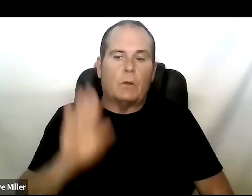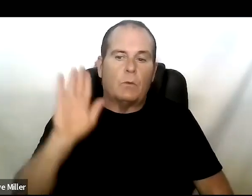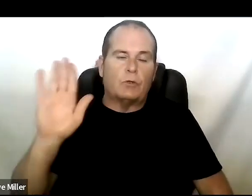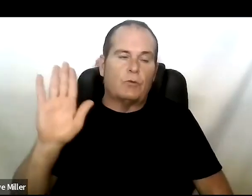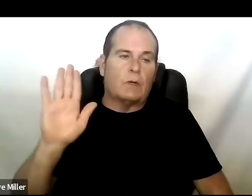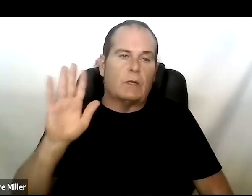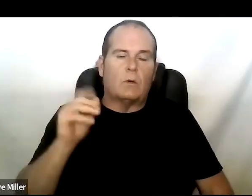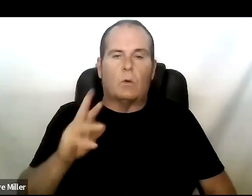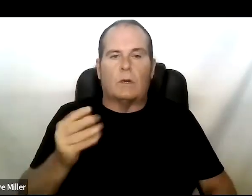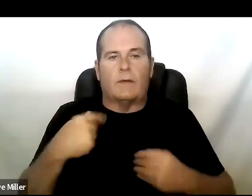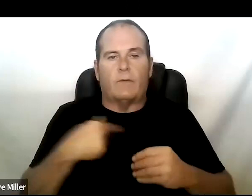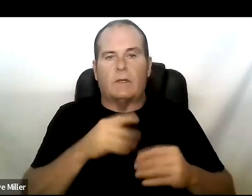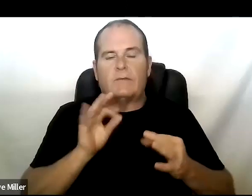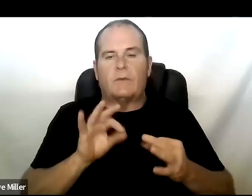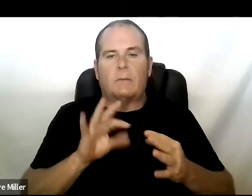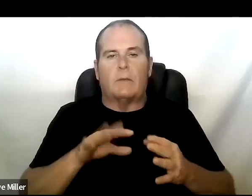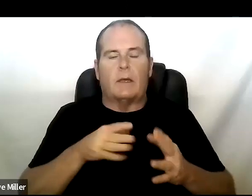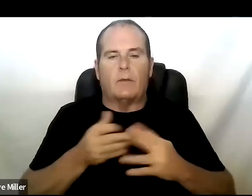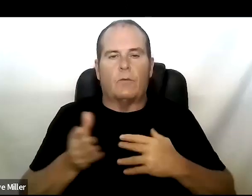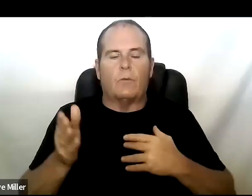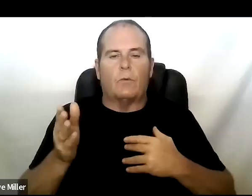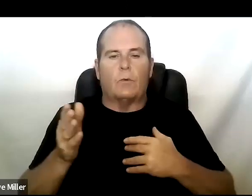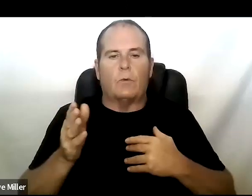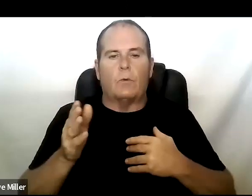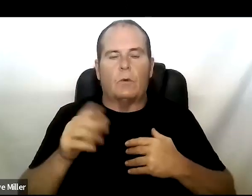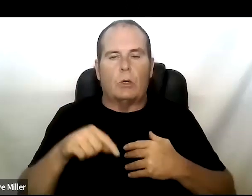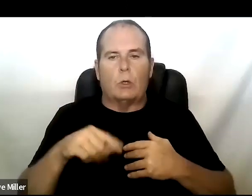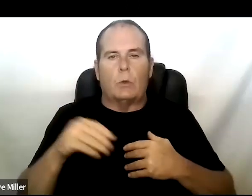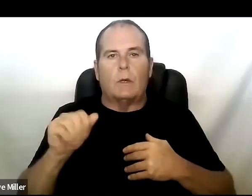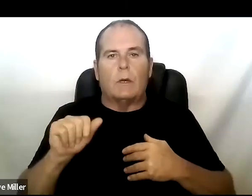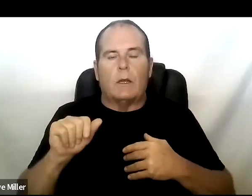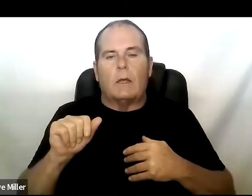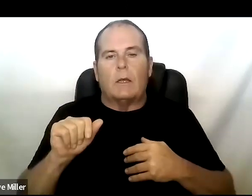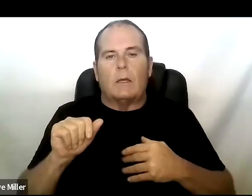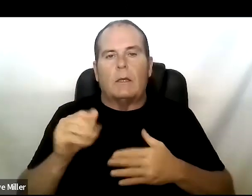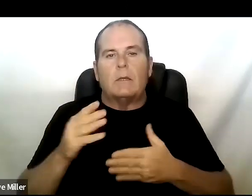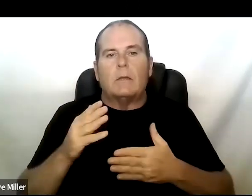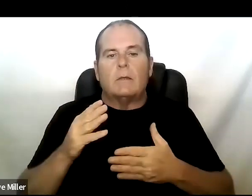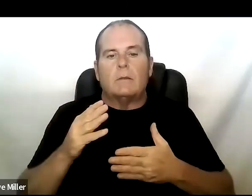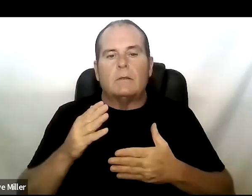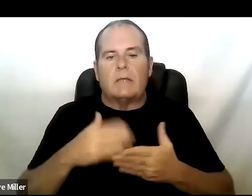or provide feedback through the Q&A section on Zoom.